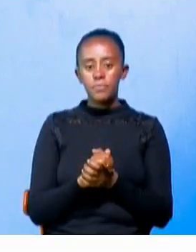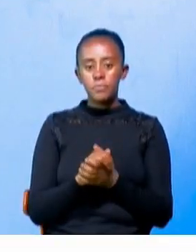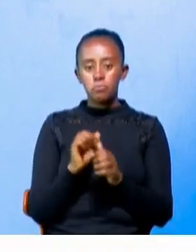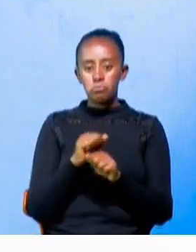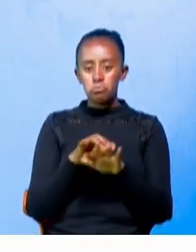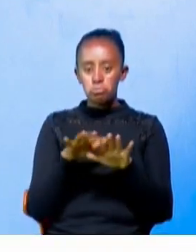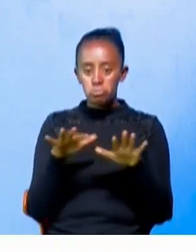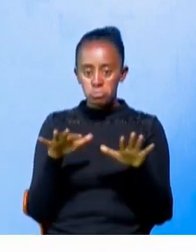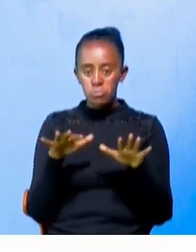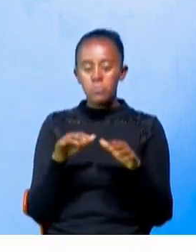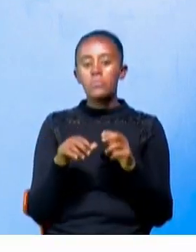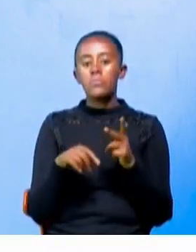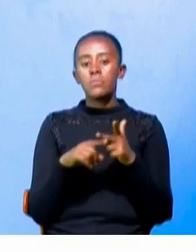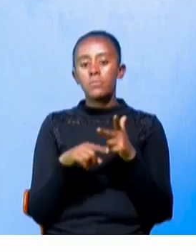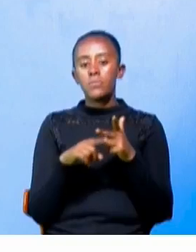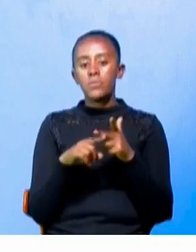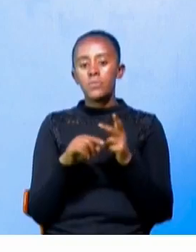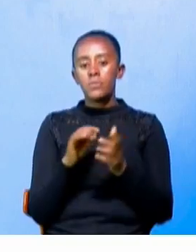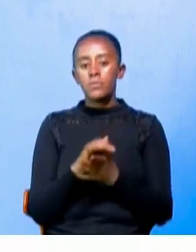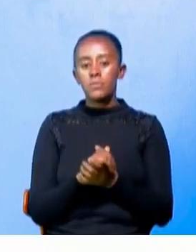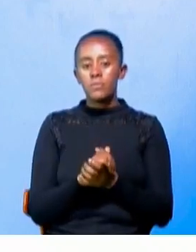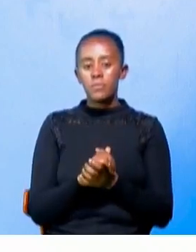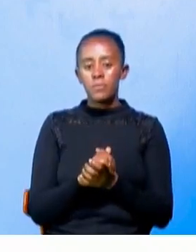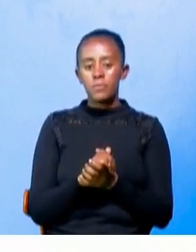Good. And then let's go. Take care.